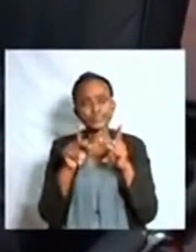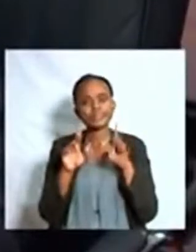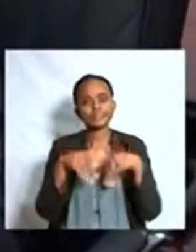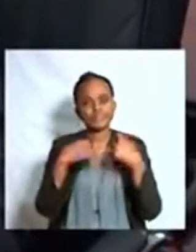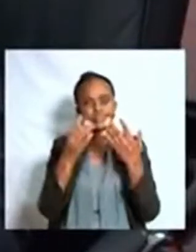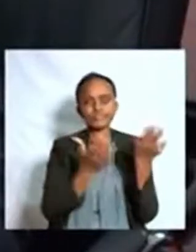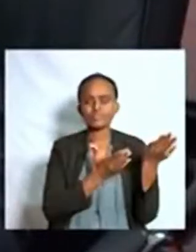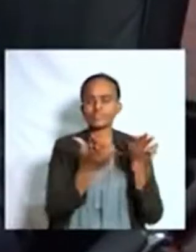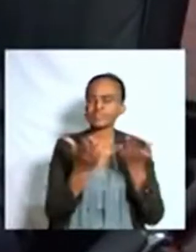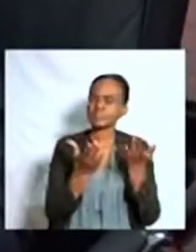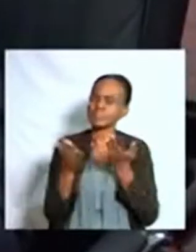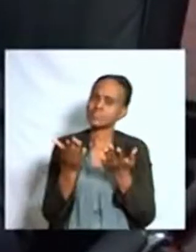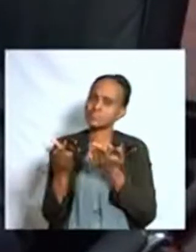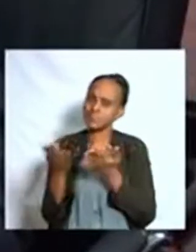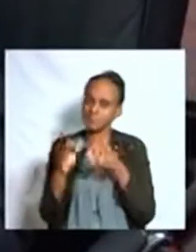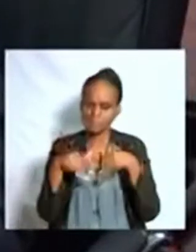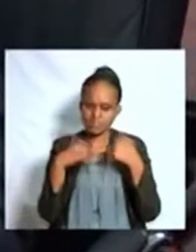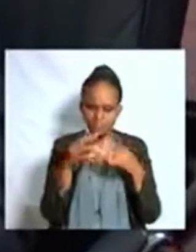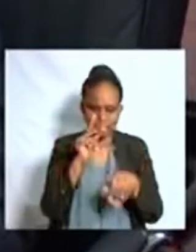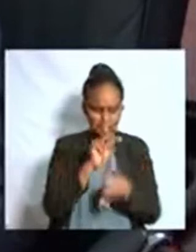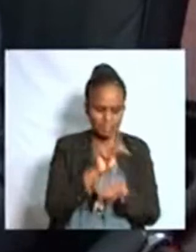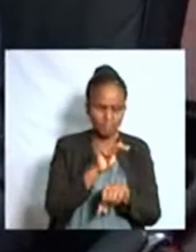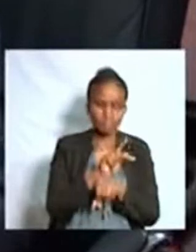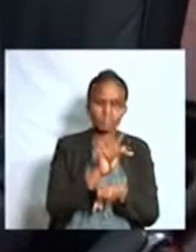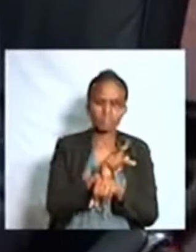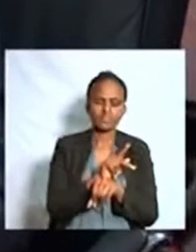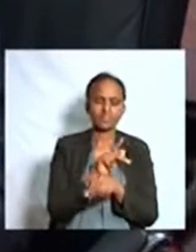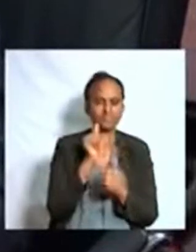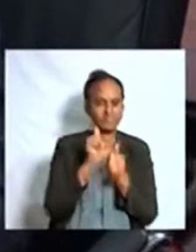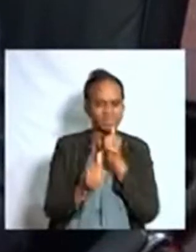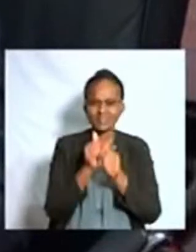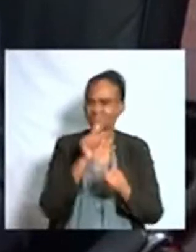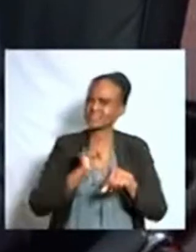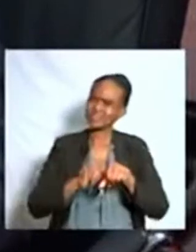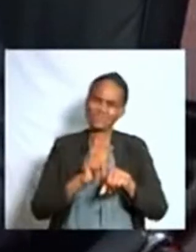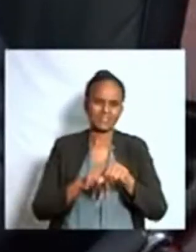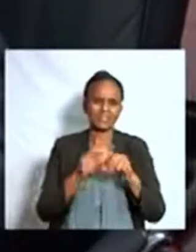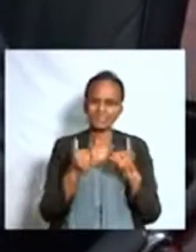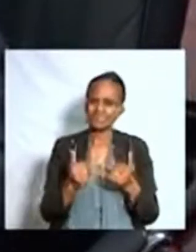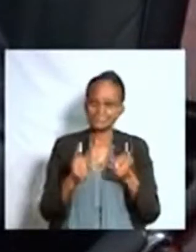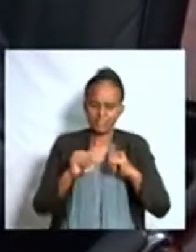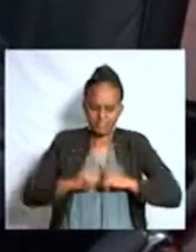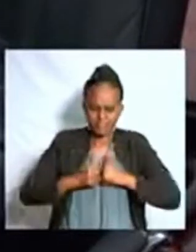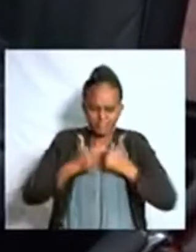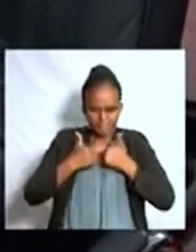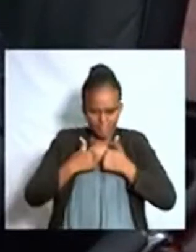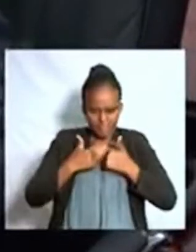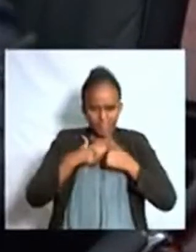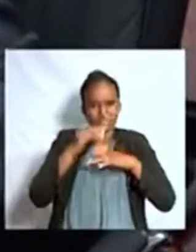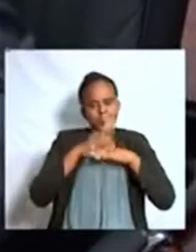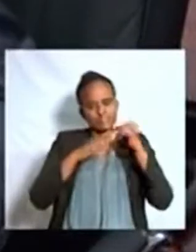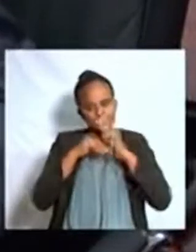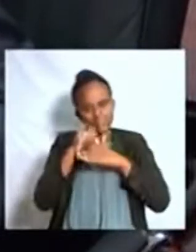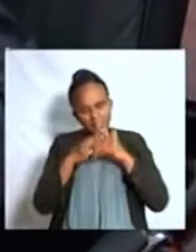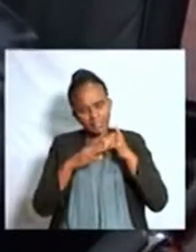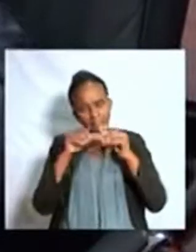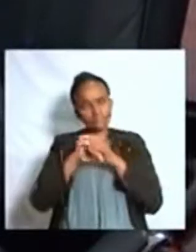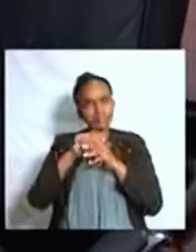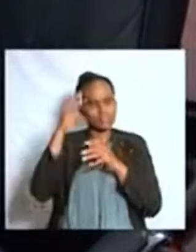provide services, to provide projects. At which point do we have the comfort in the